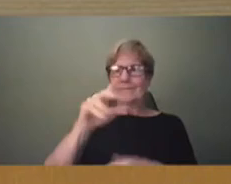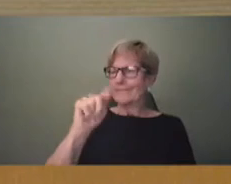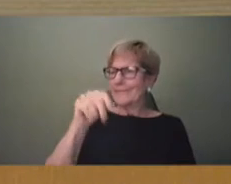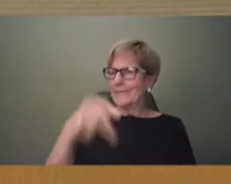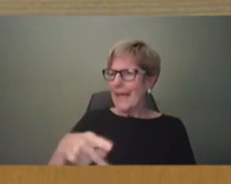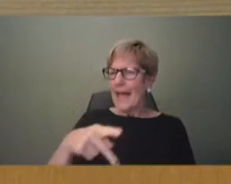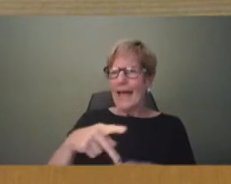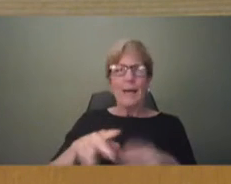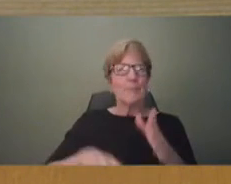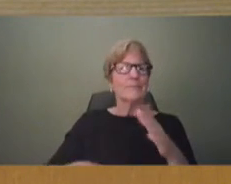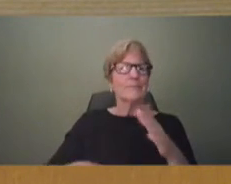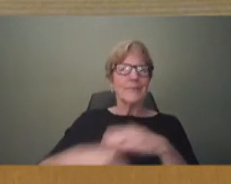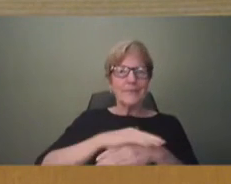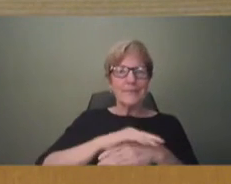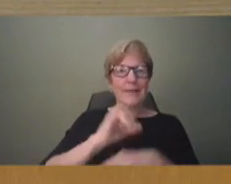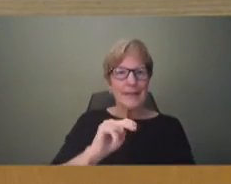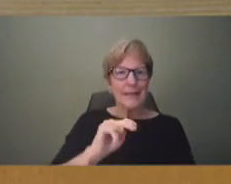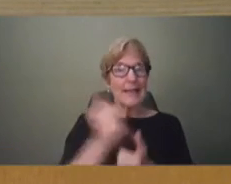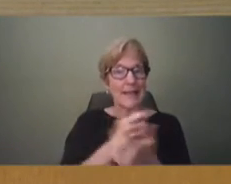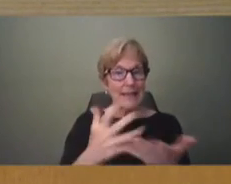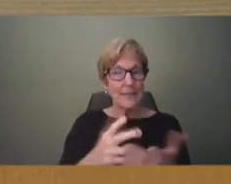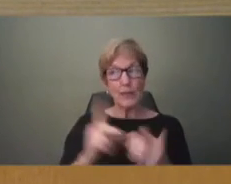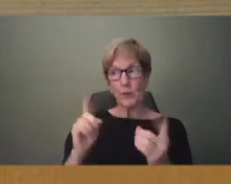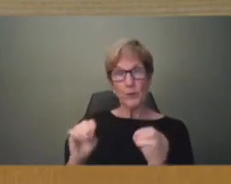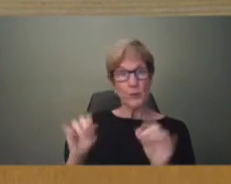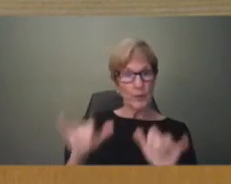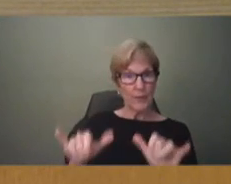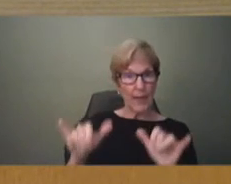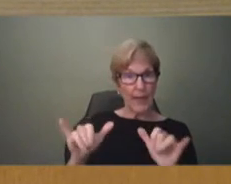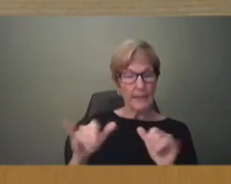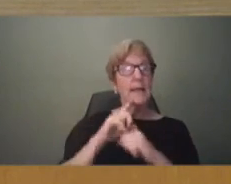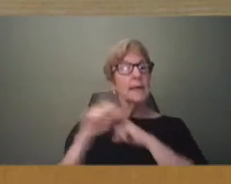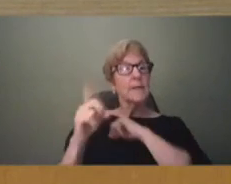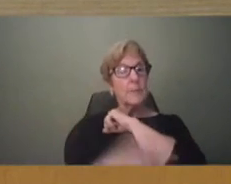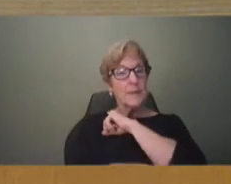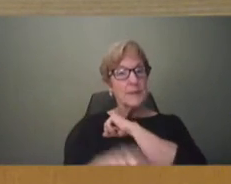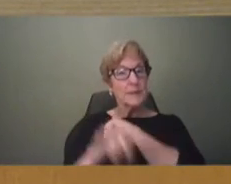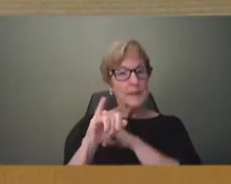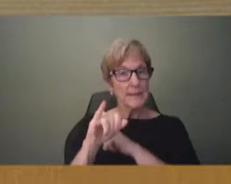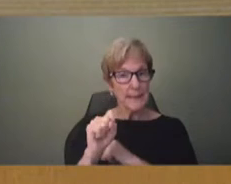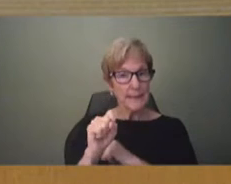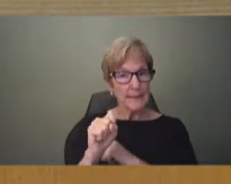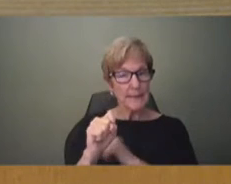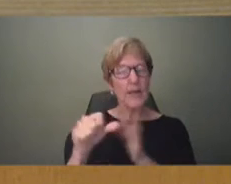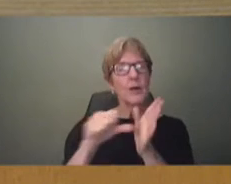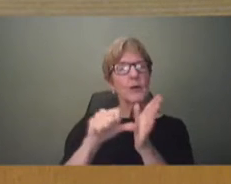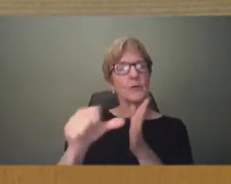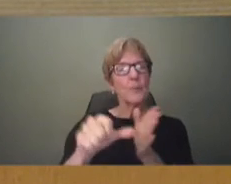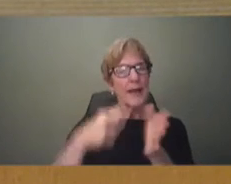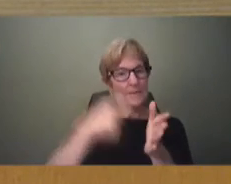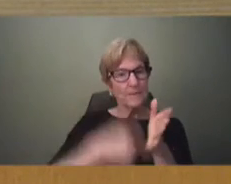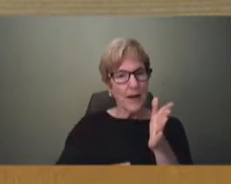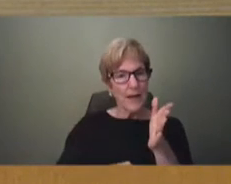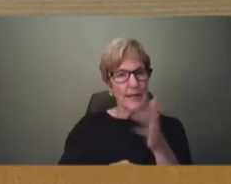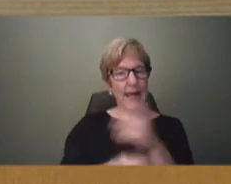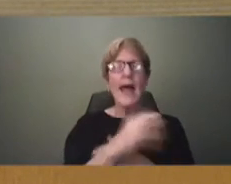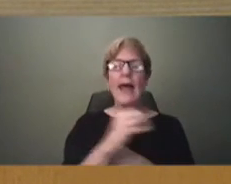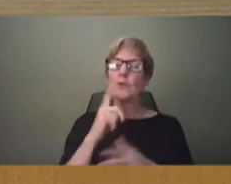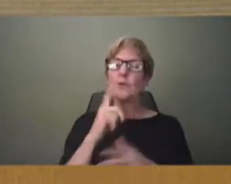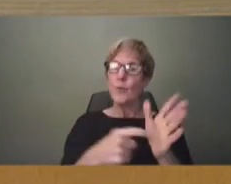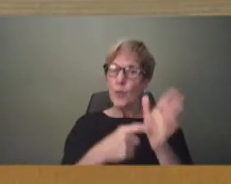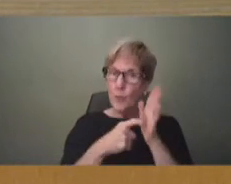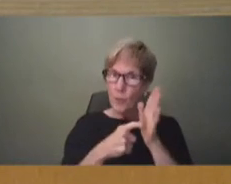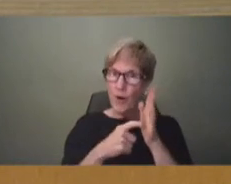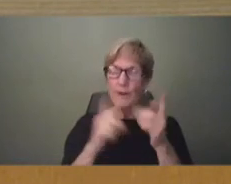anything if you do that the penalty is you pay a fine and you're required to